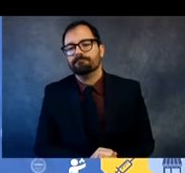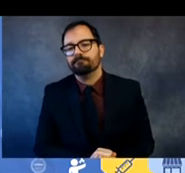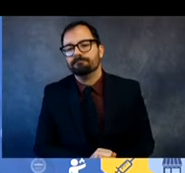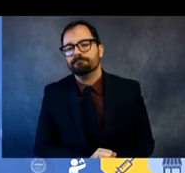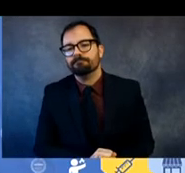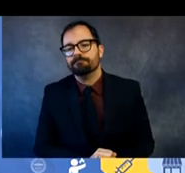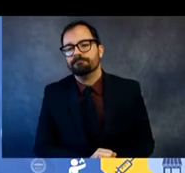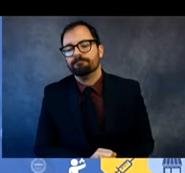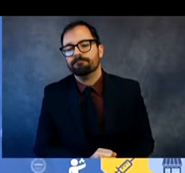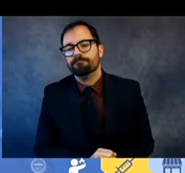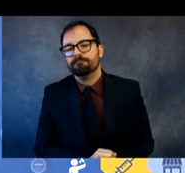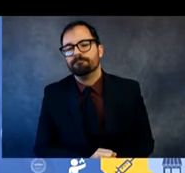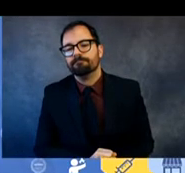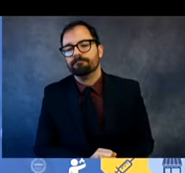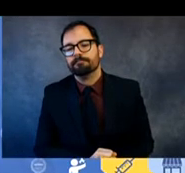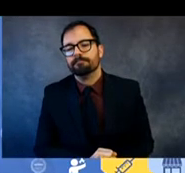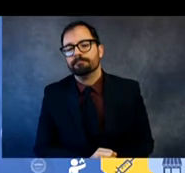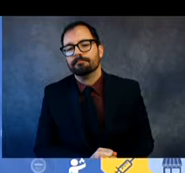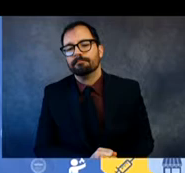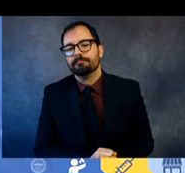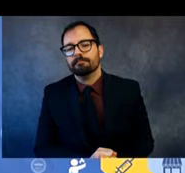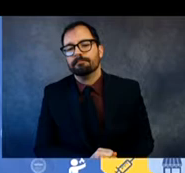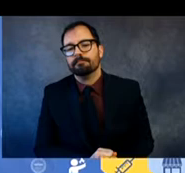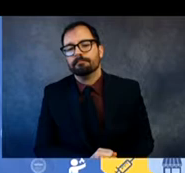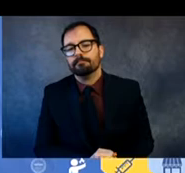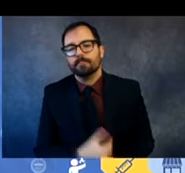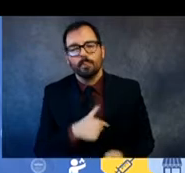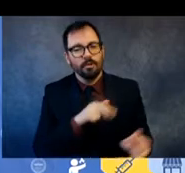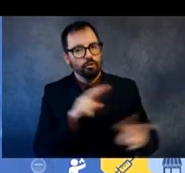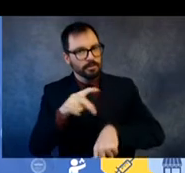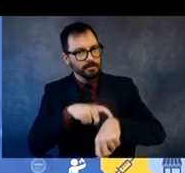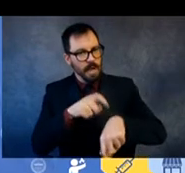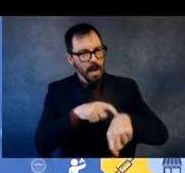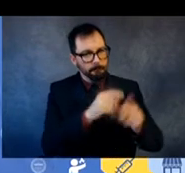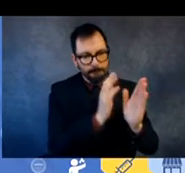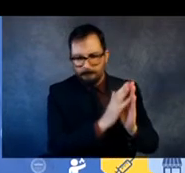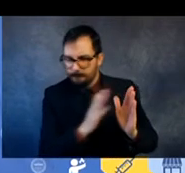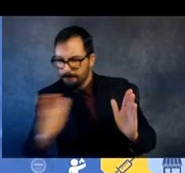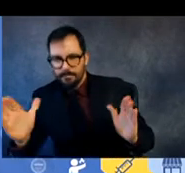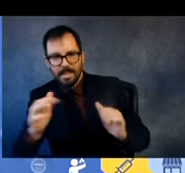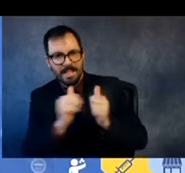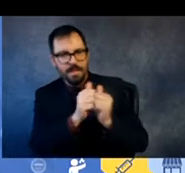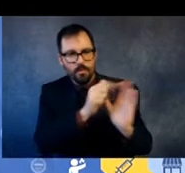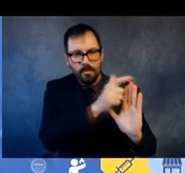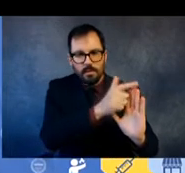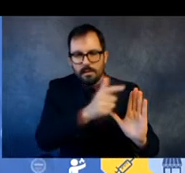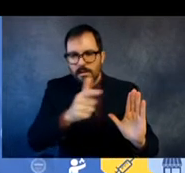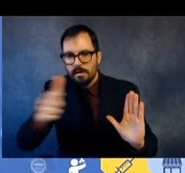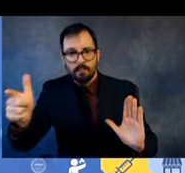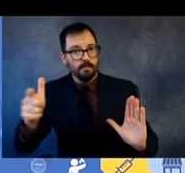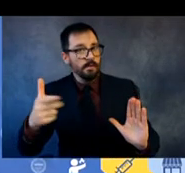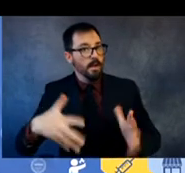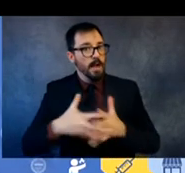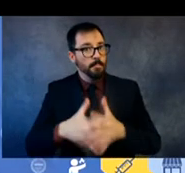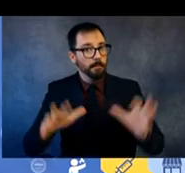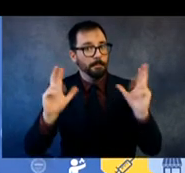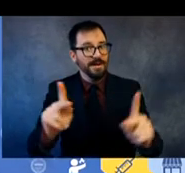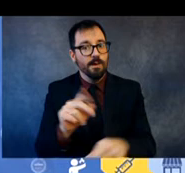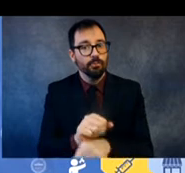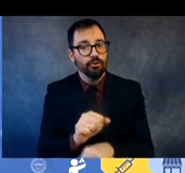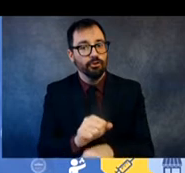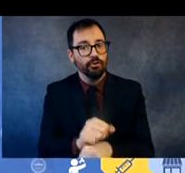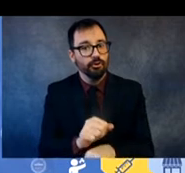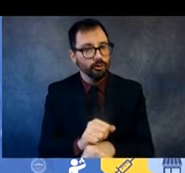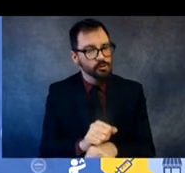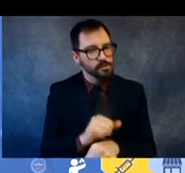at the chronology and the sequencing of putting America back to work. So we looked at